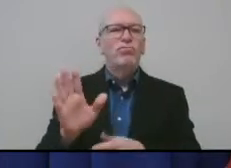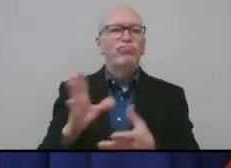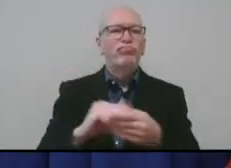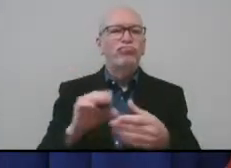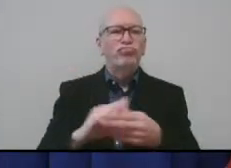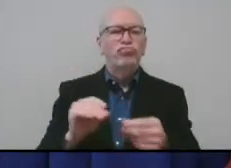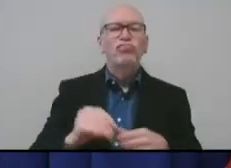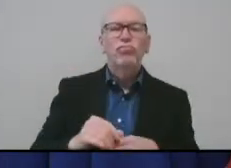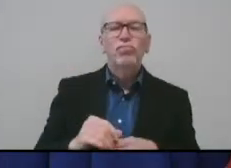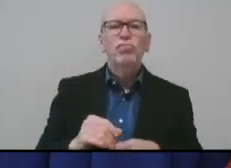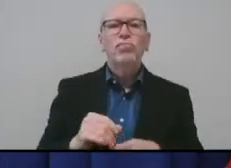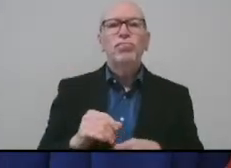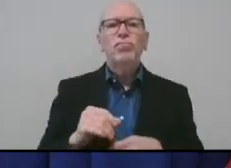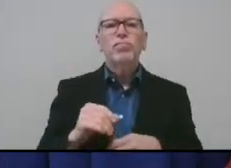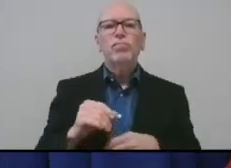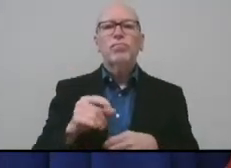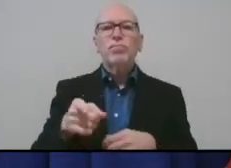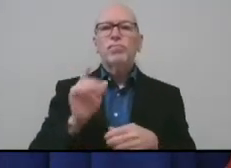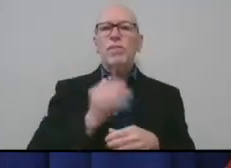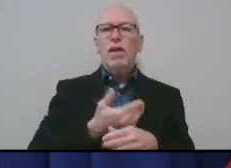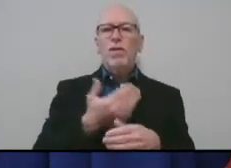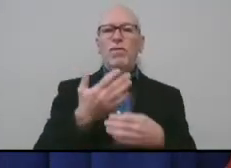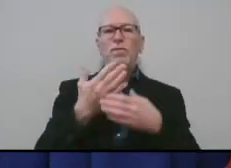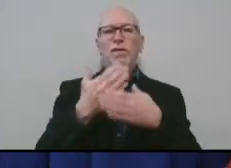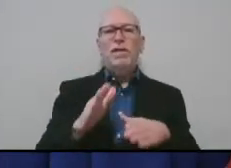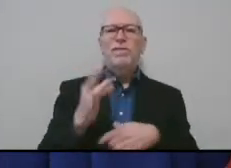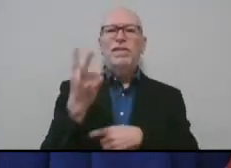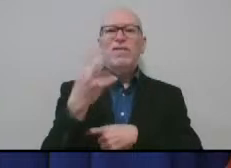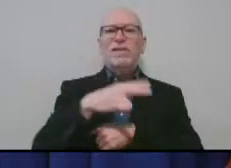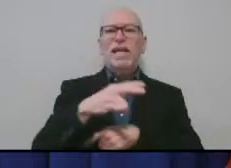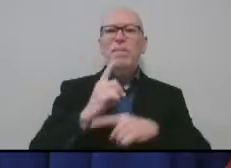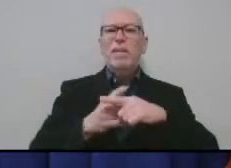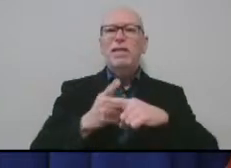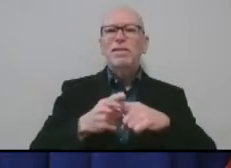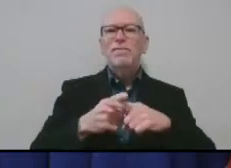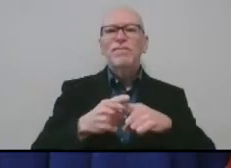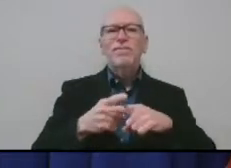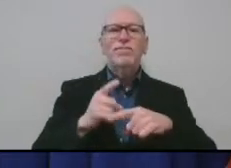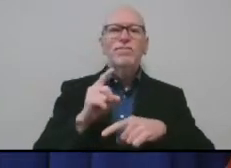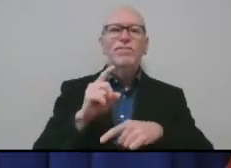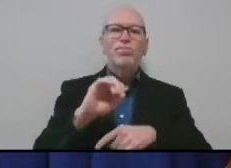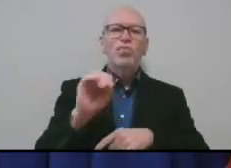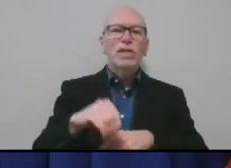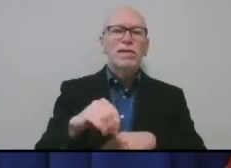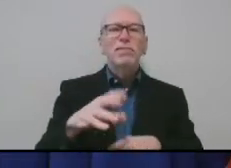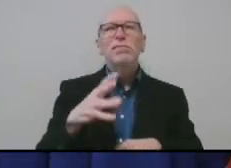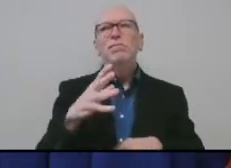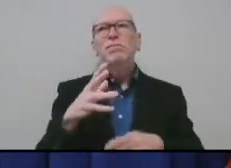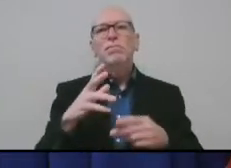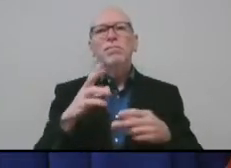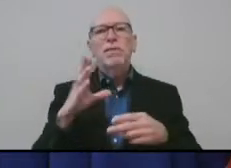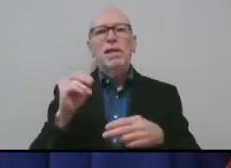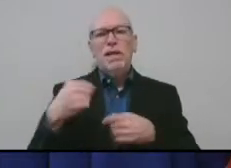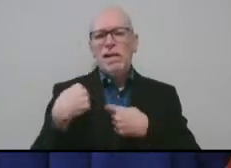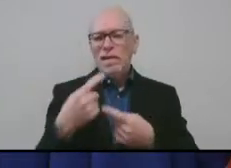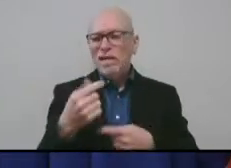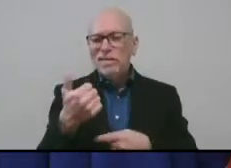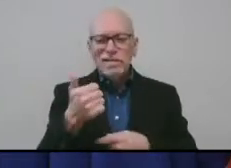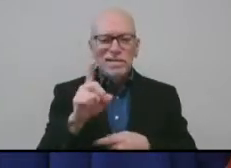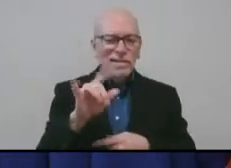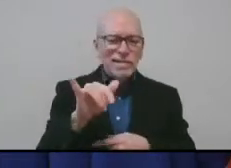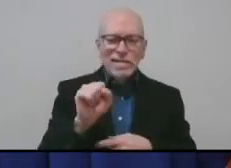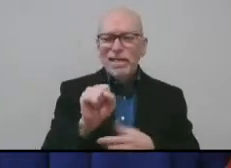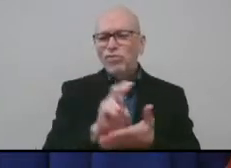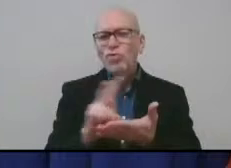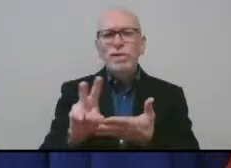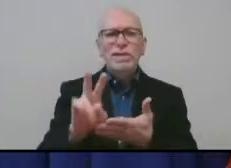that our average 7-day positivity rate and over the last 10 days, 2 weeks,